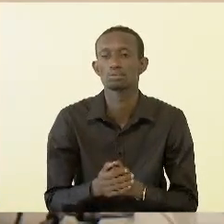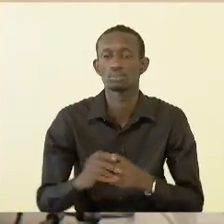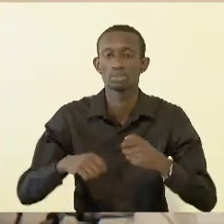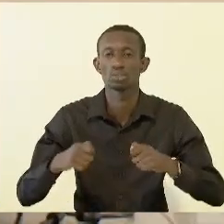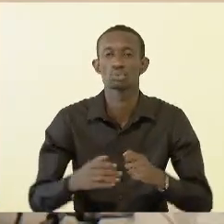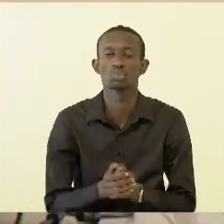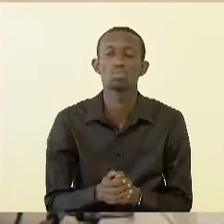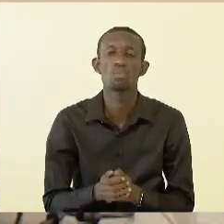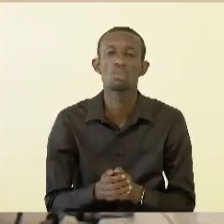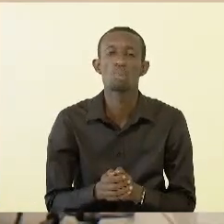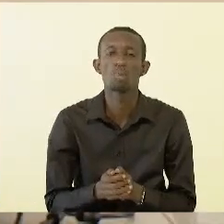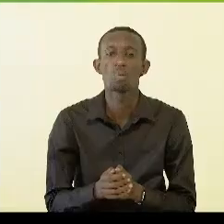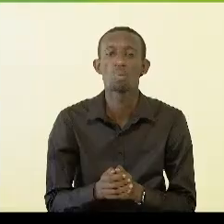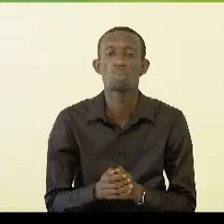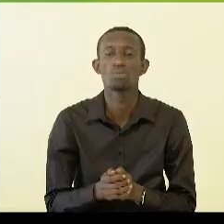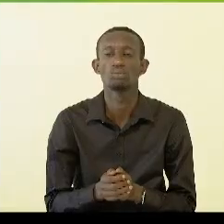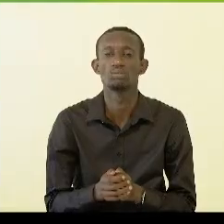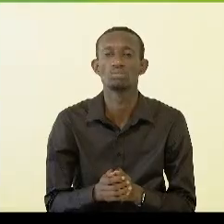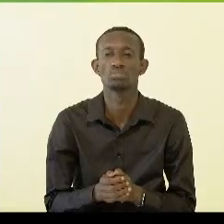with some